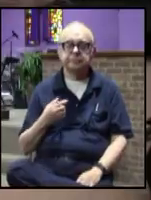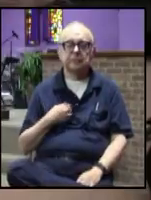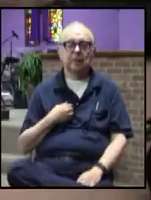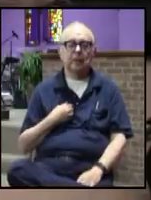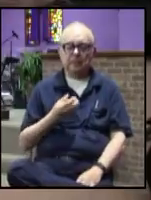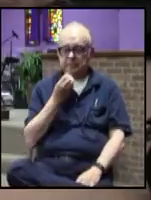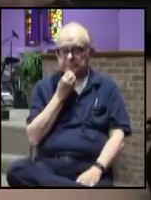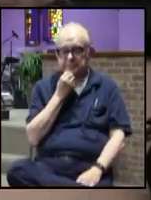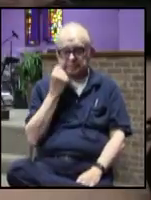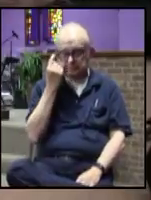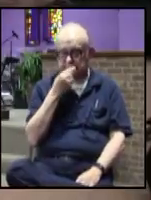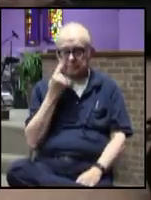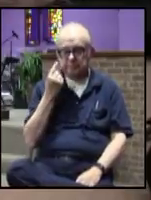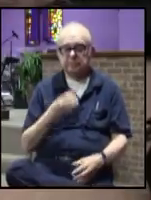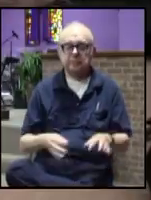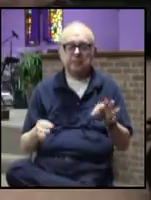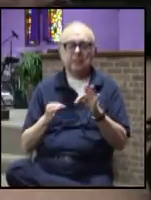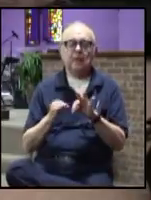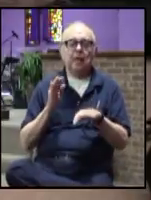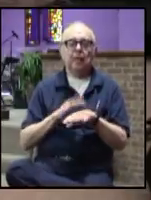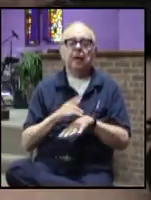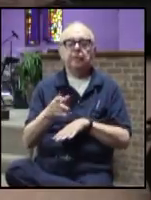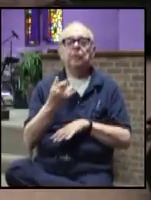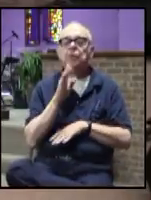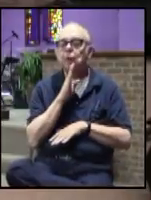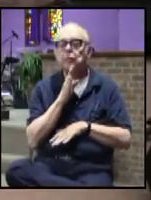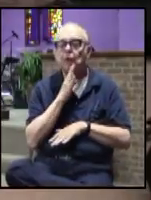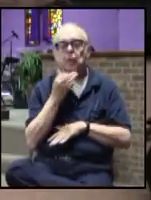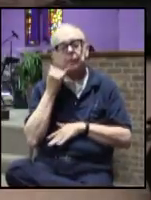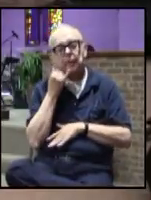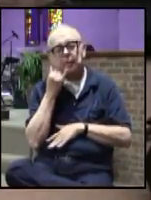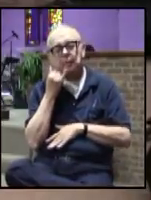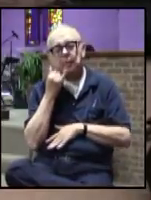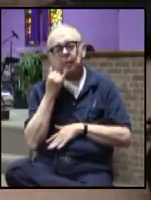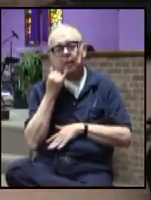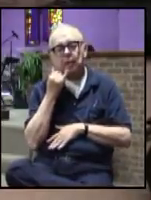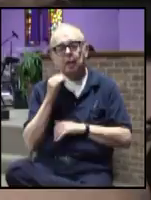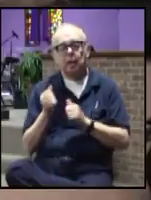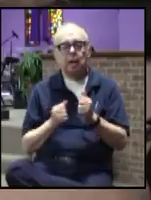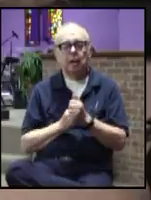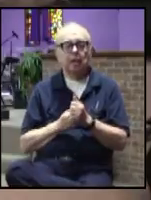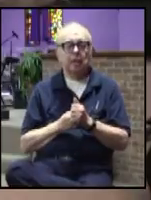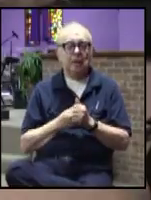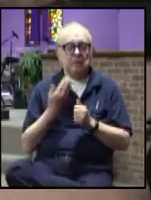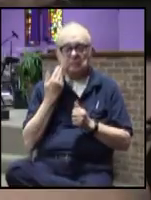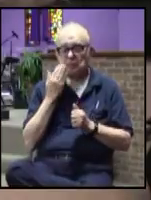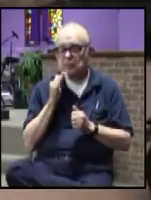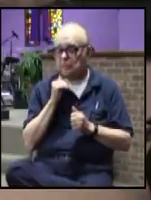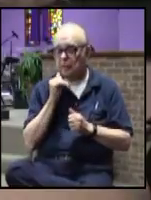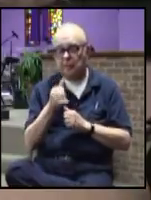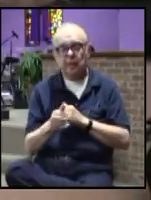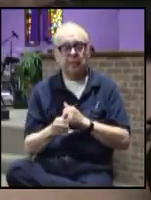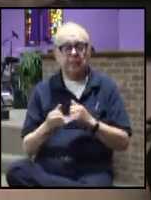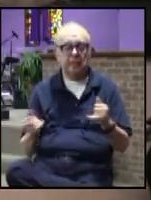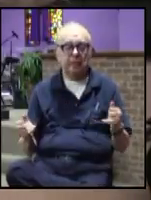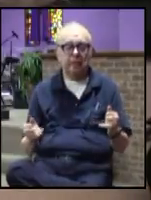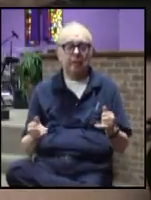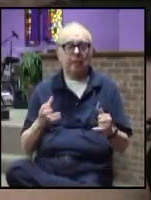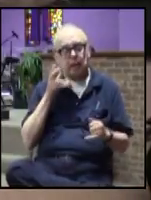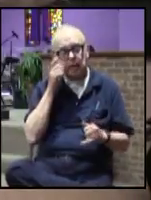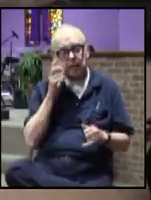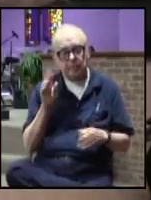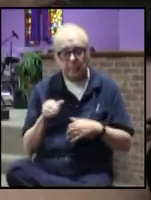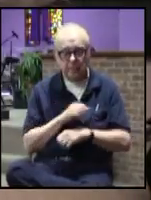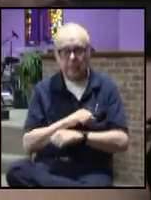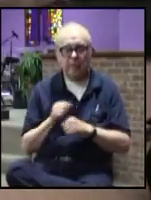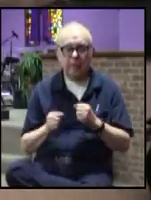Me feeding my face is more important than you taking that phone call. And besides, I don't know who's on the other end of it, and I am only